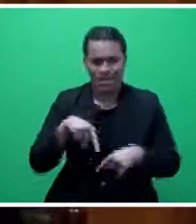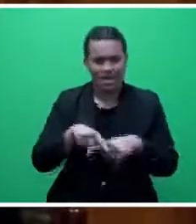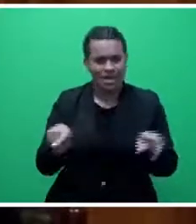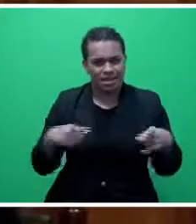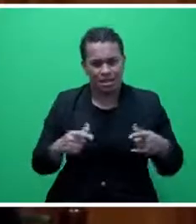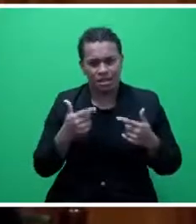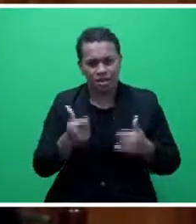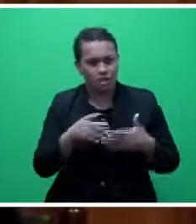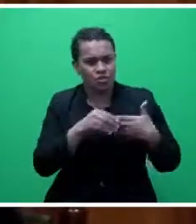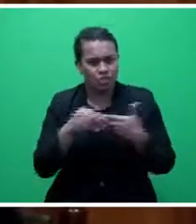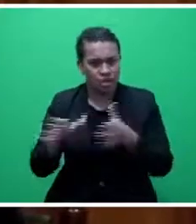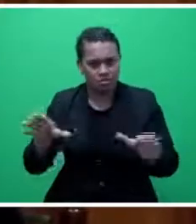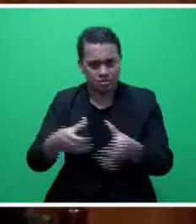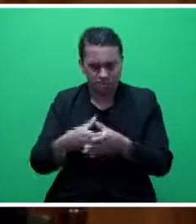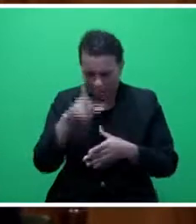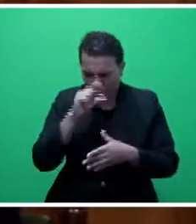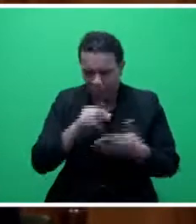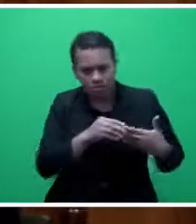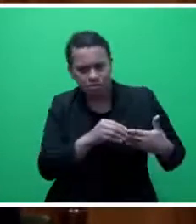and